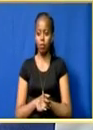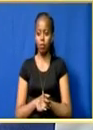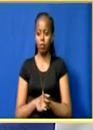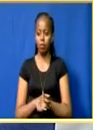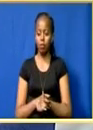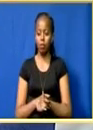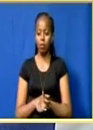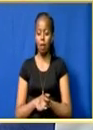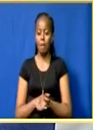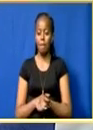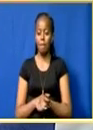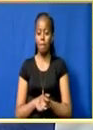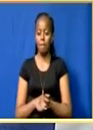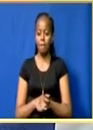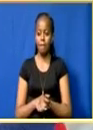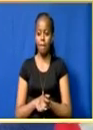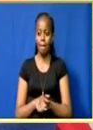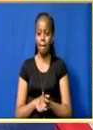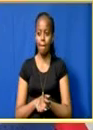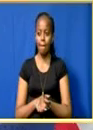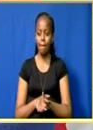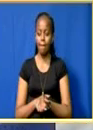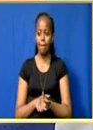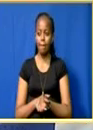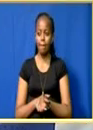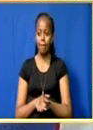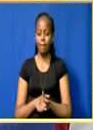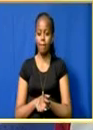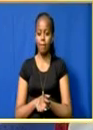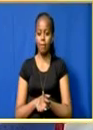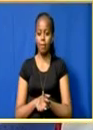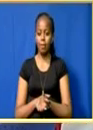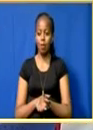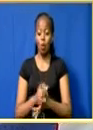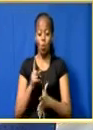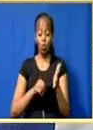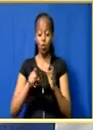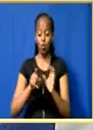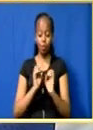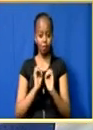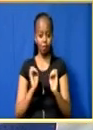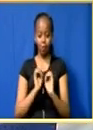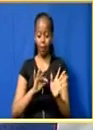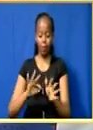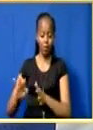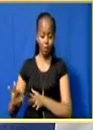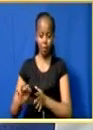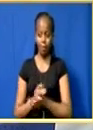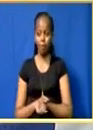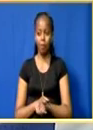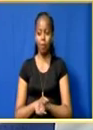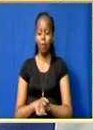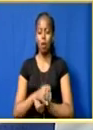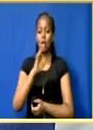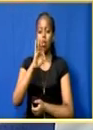only clearing the surface. All right. So I'm putting away the sufuria. So what we don't need, you put aside. Okay. What do I do with the